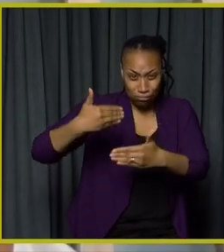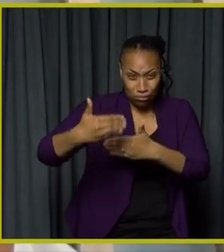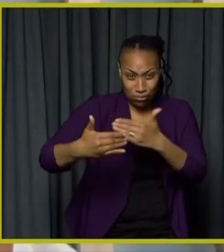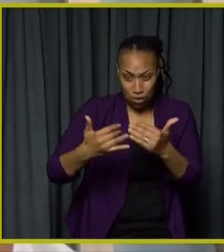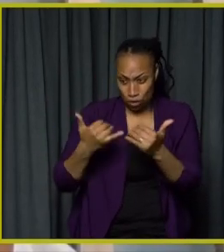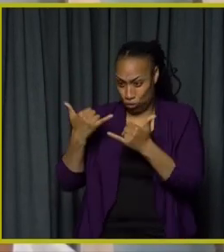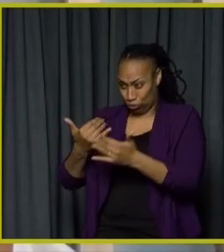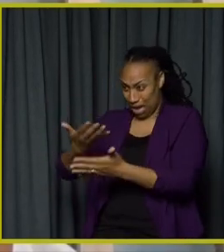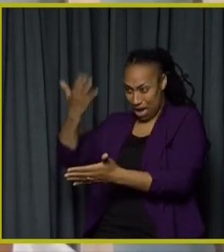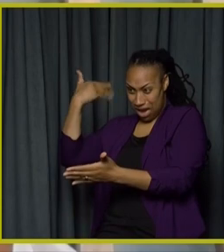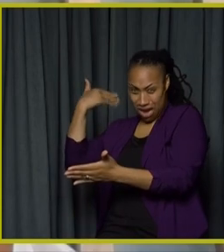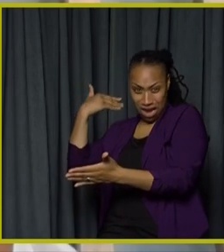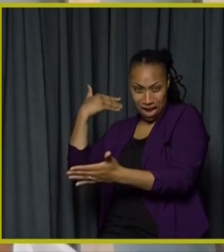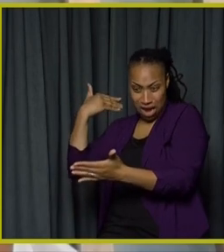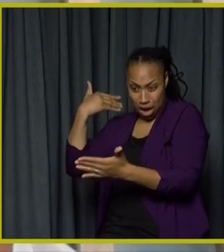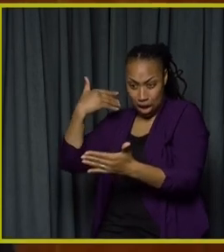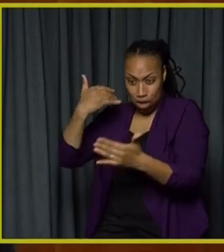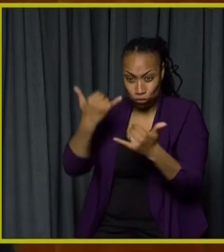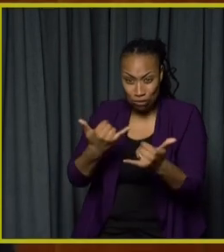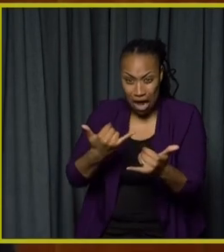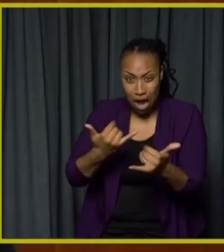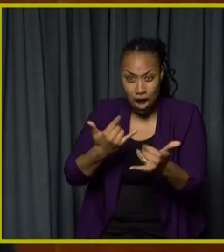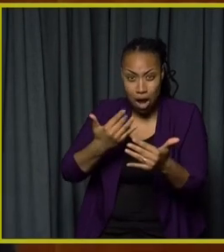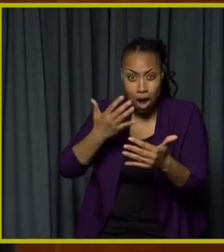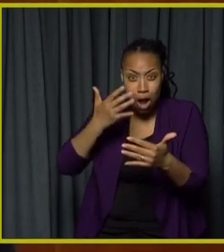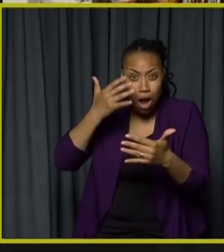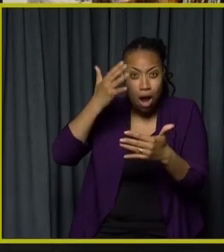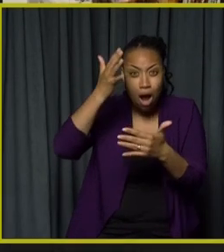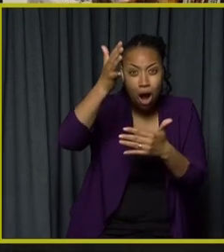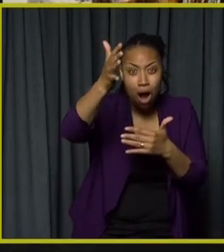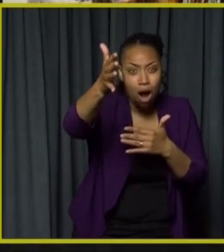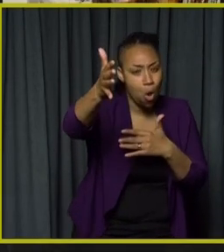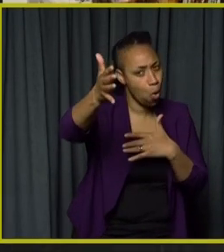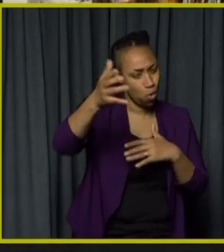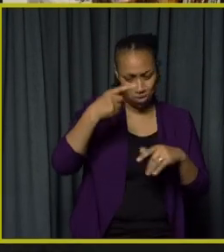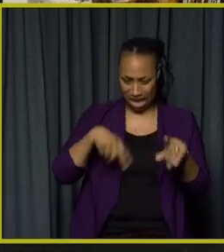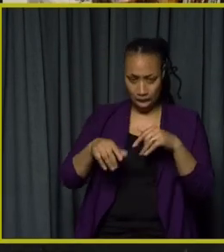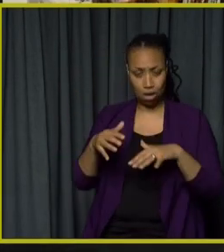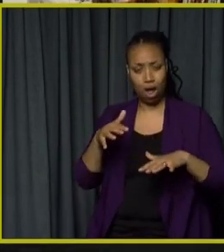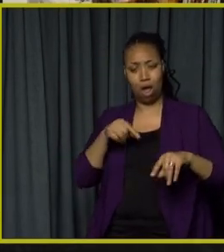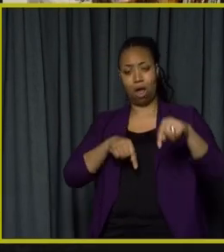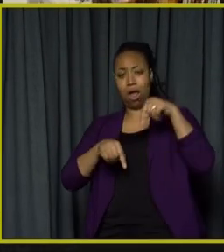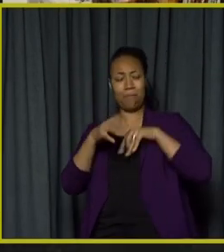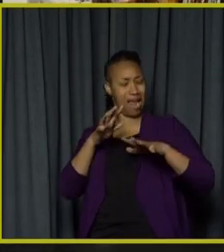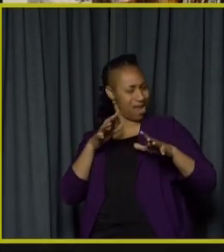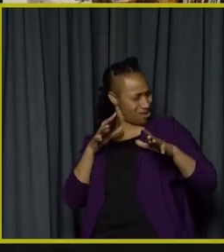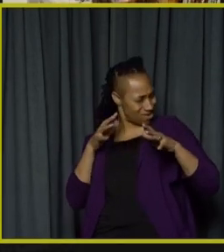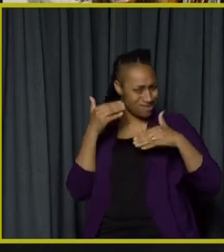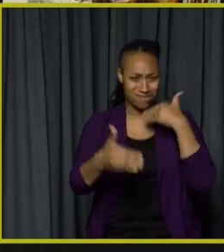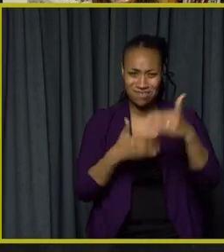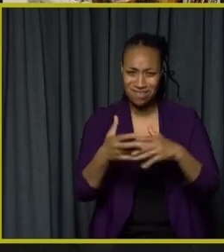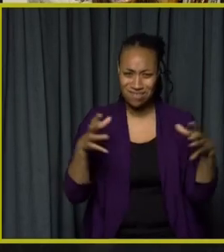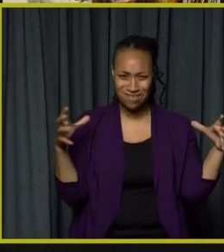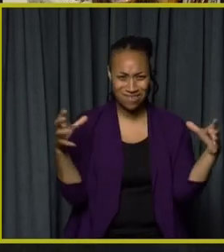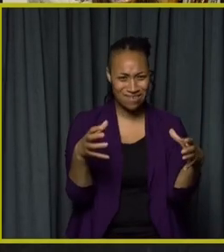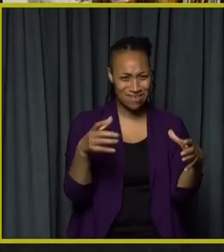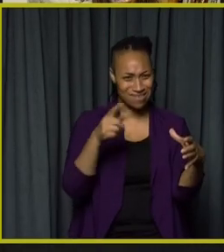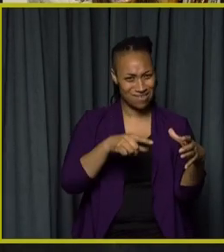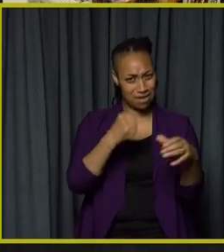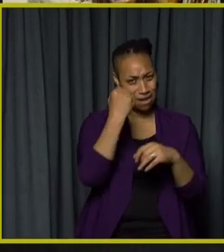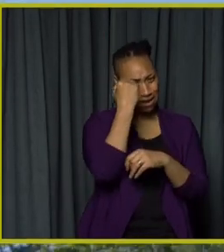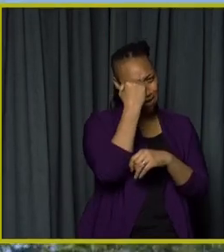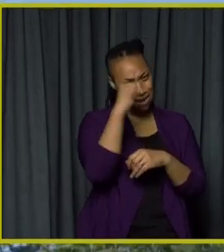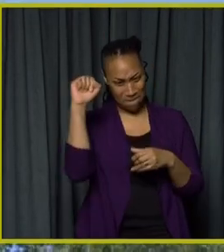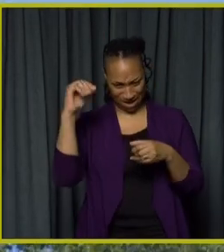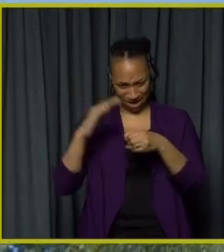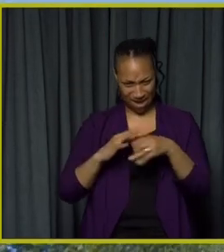together, not one step back. Join us. We are the Poor People's Campaign, a national call for moral